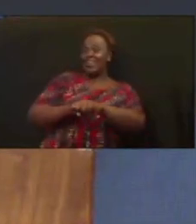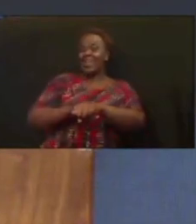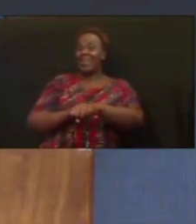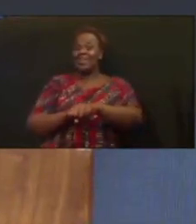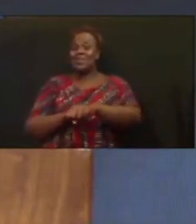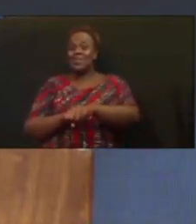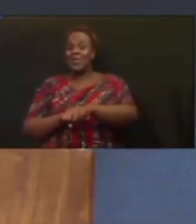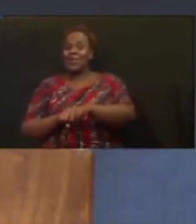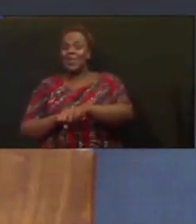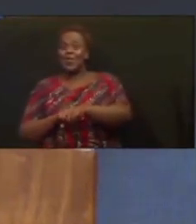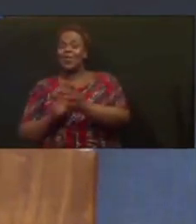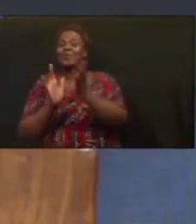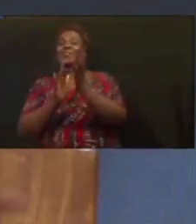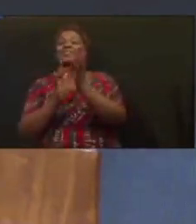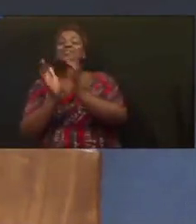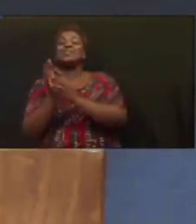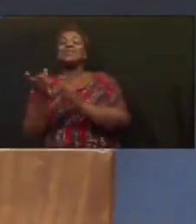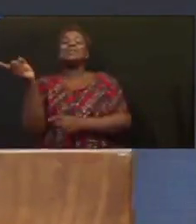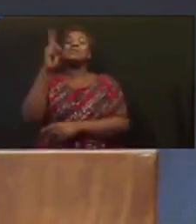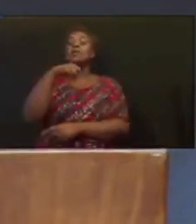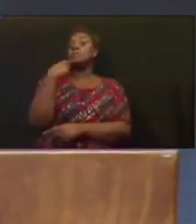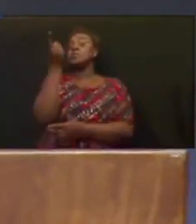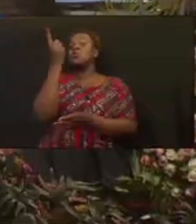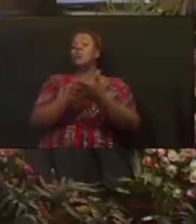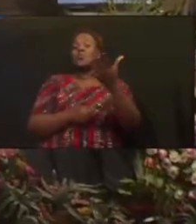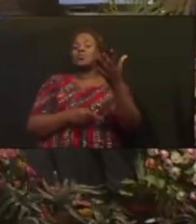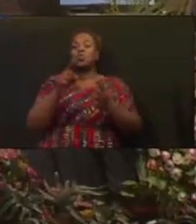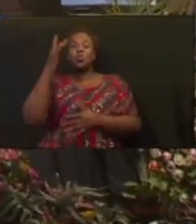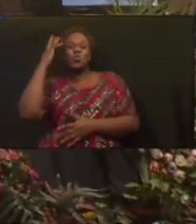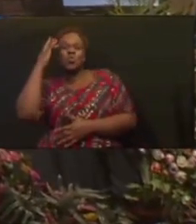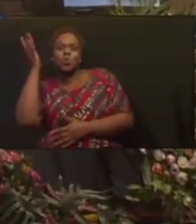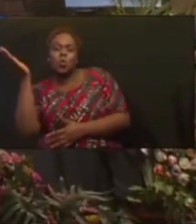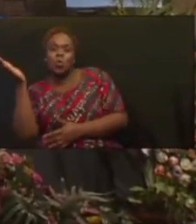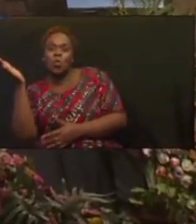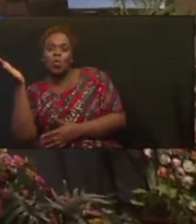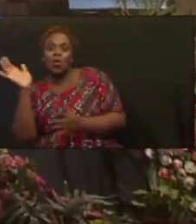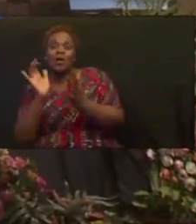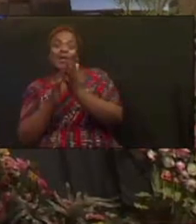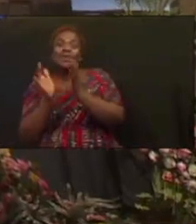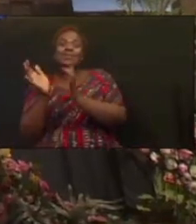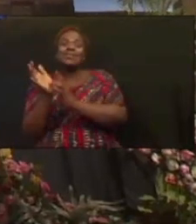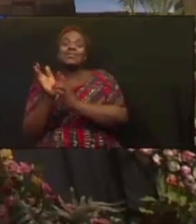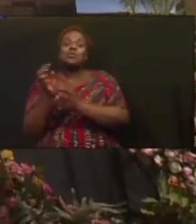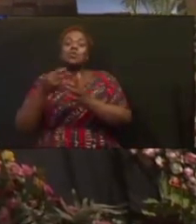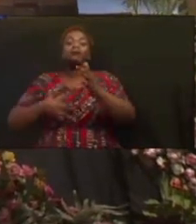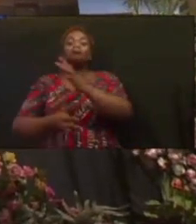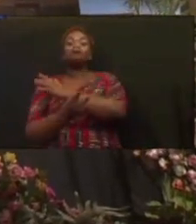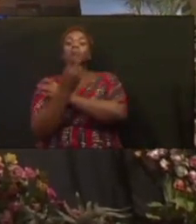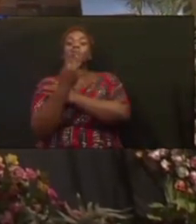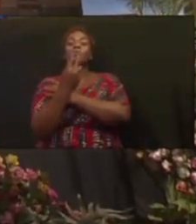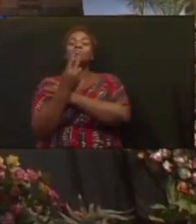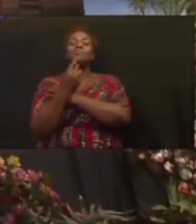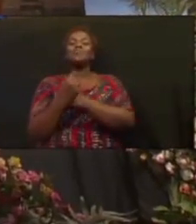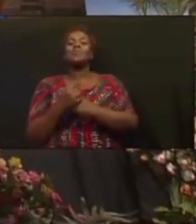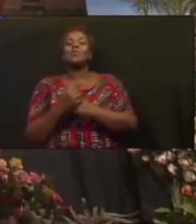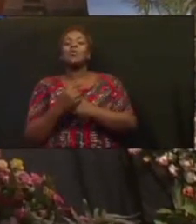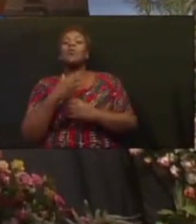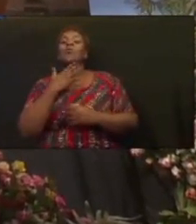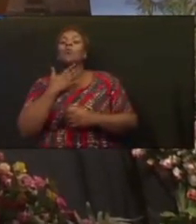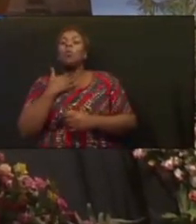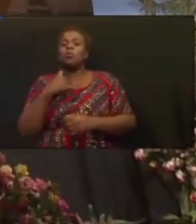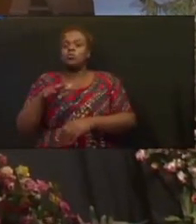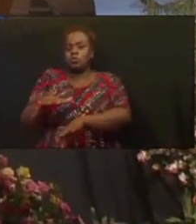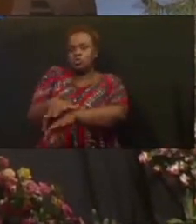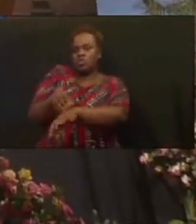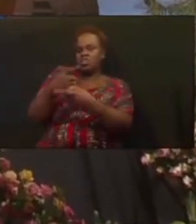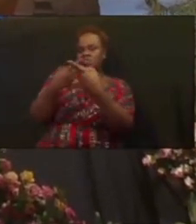garden. And she came and said, do you know where they have taken my Lord? And she looked well and said, Rabboni. She wanted to touch him. He said, do not touch